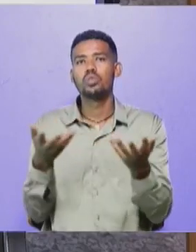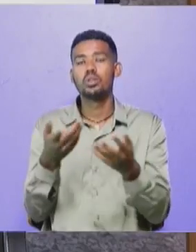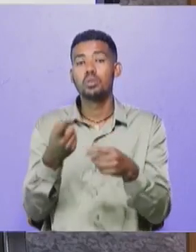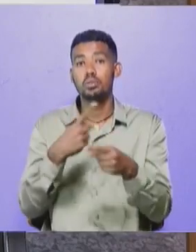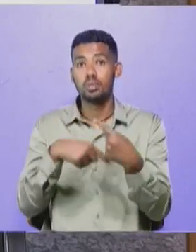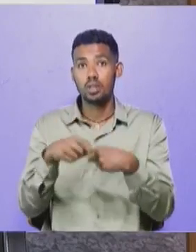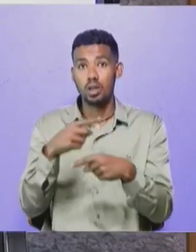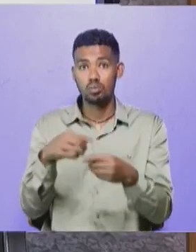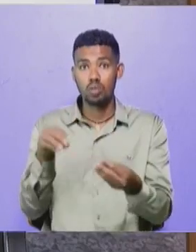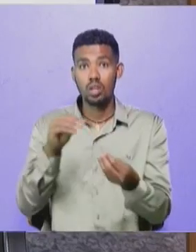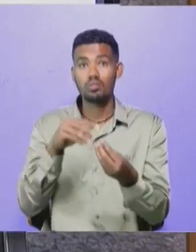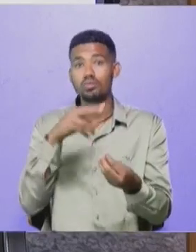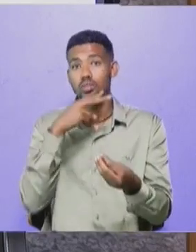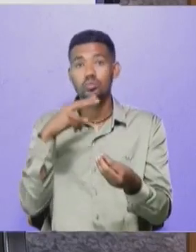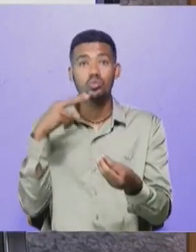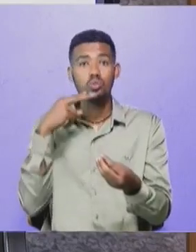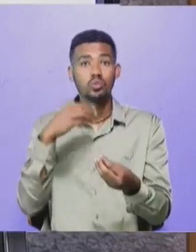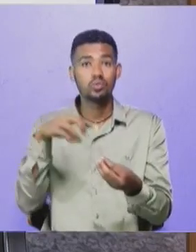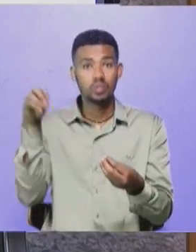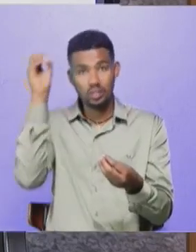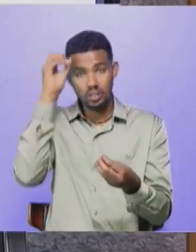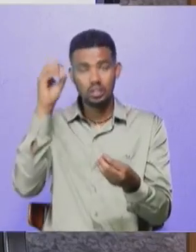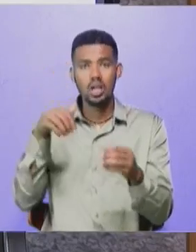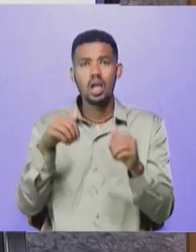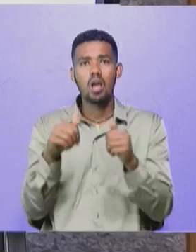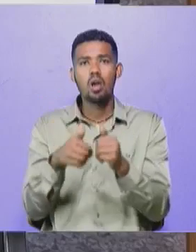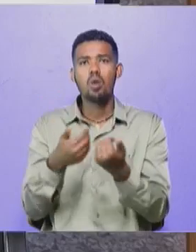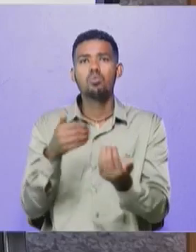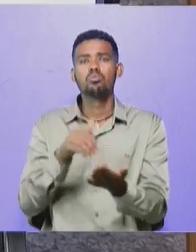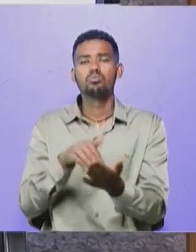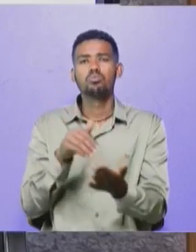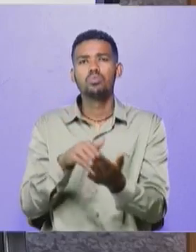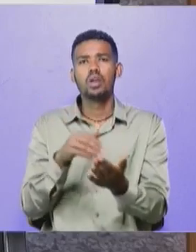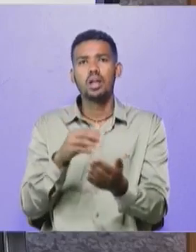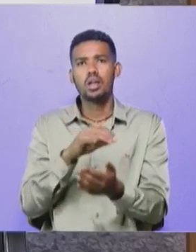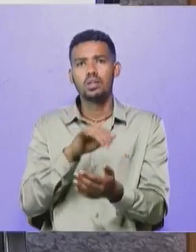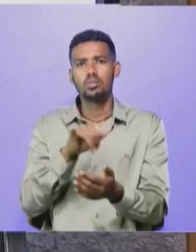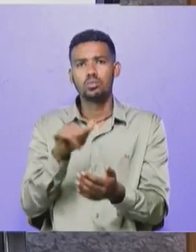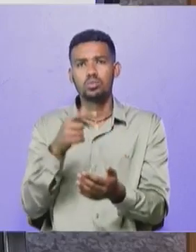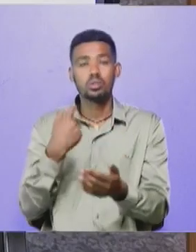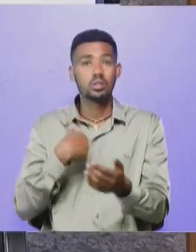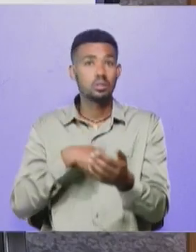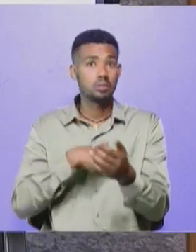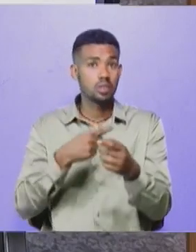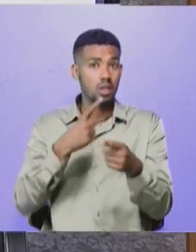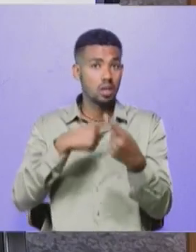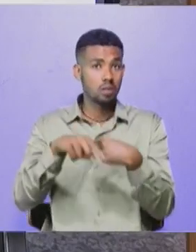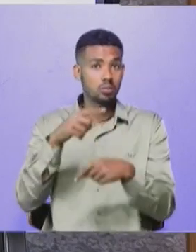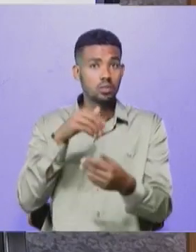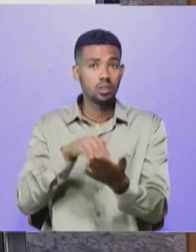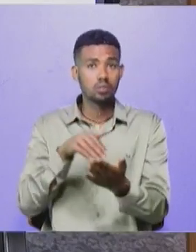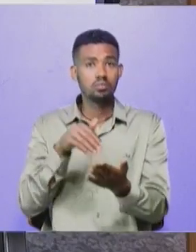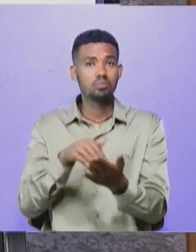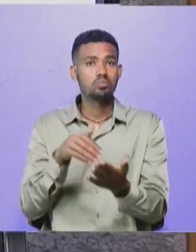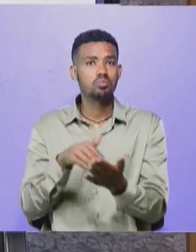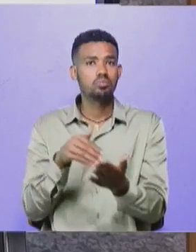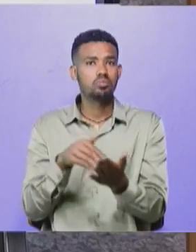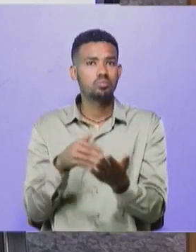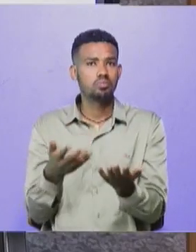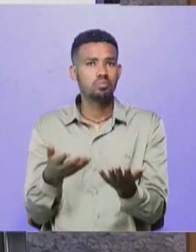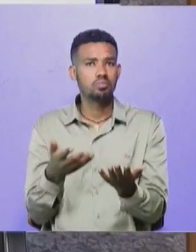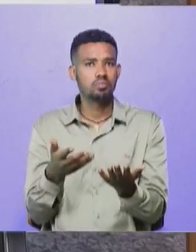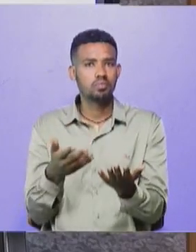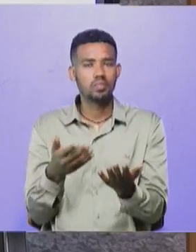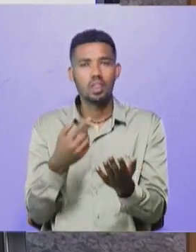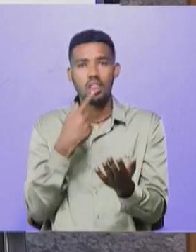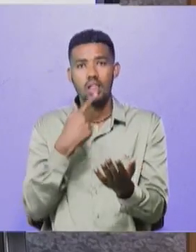to adverbs of degree, how extent. And also, when we come to adverbs of frequency, tells us